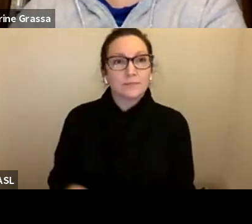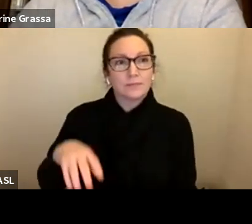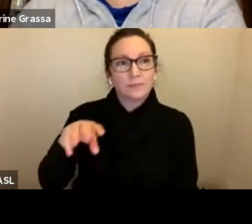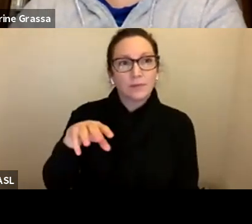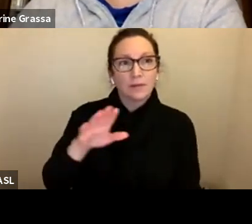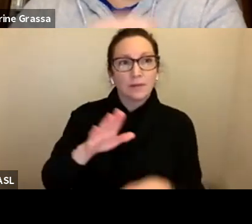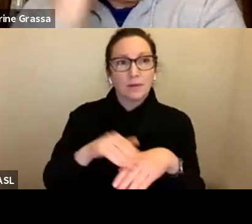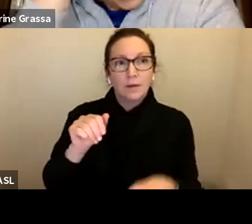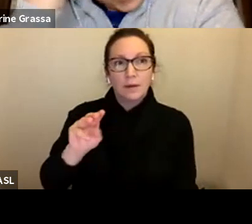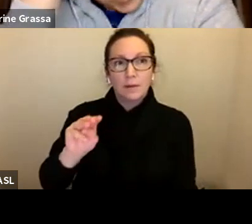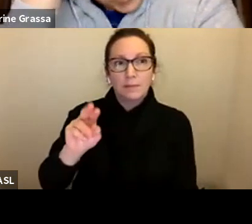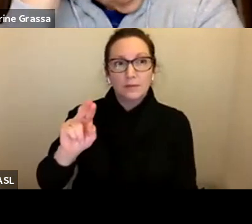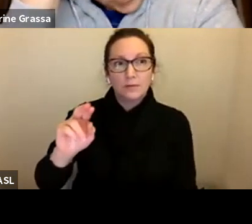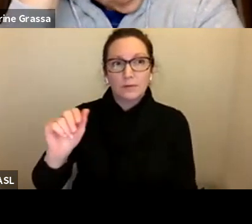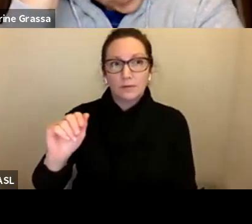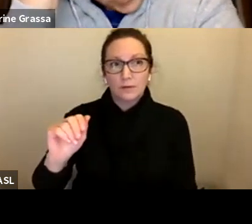Acevedo.